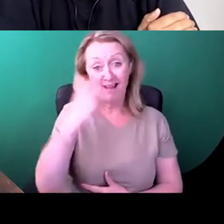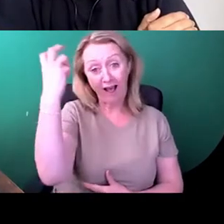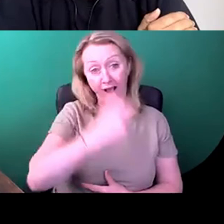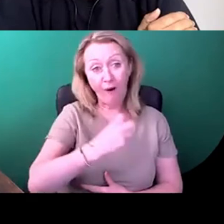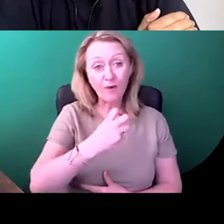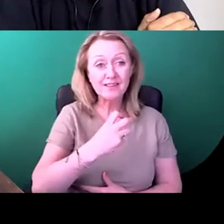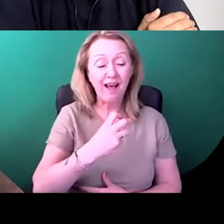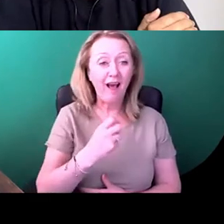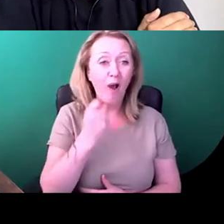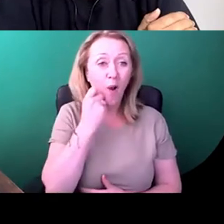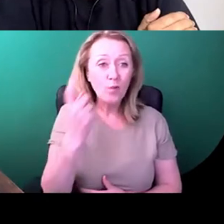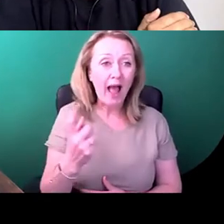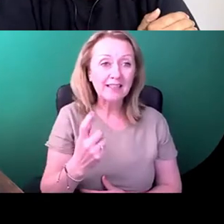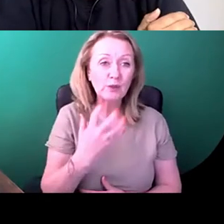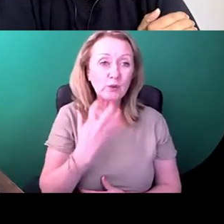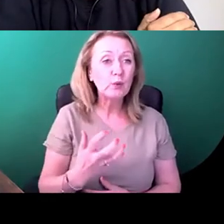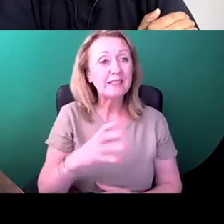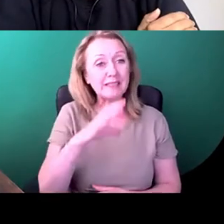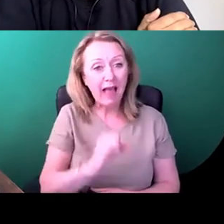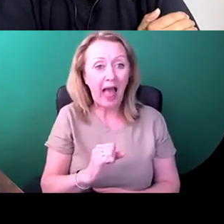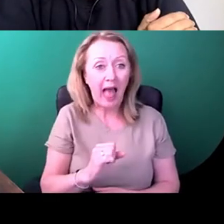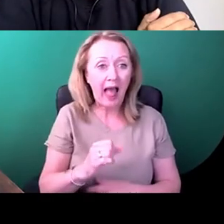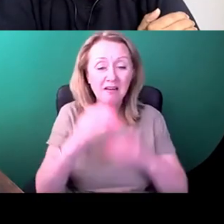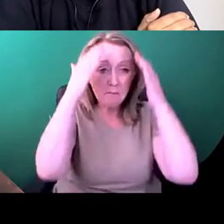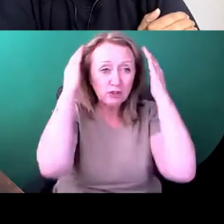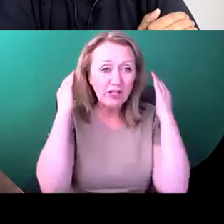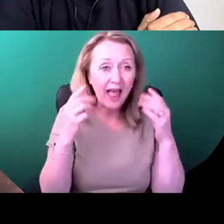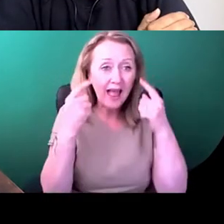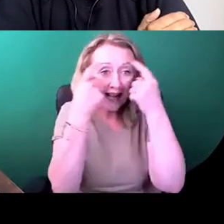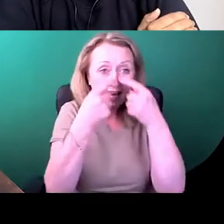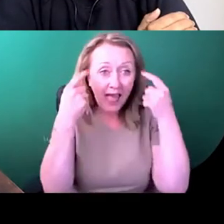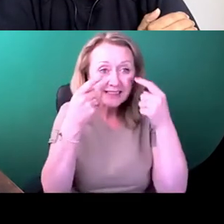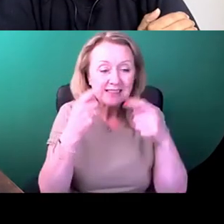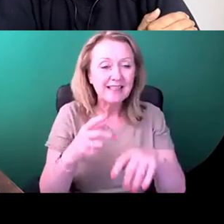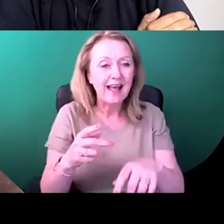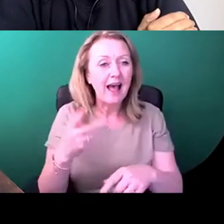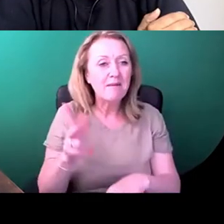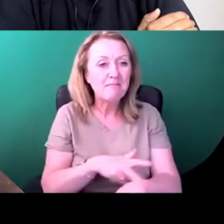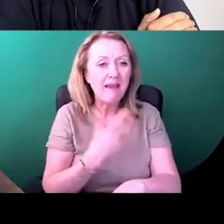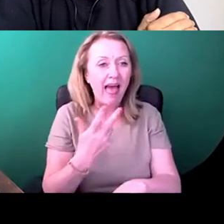Jewish man, not a lot of hair, glasses with black frames and a black and white